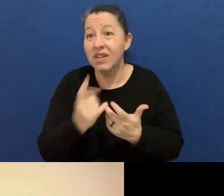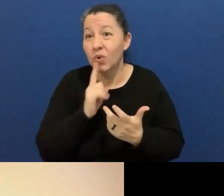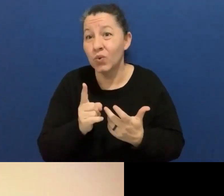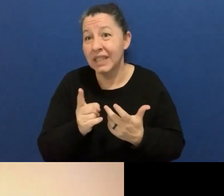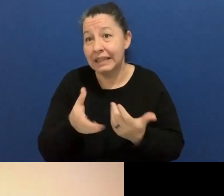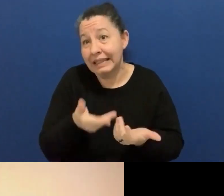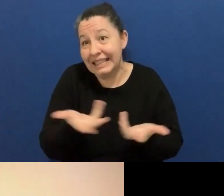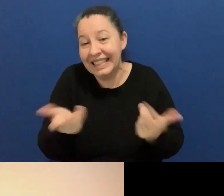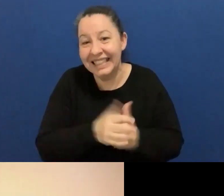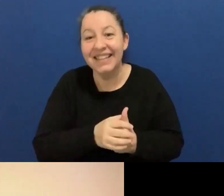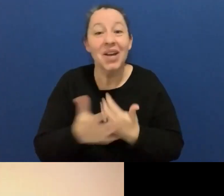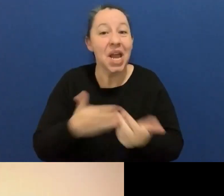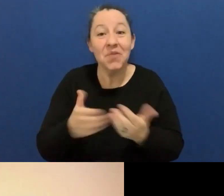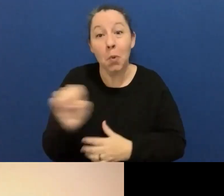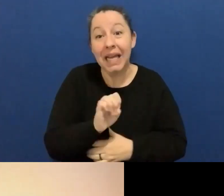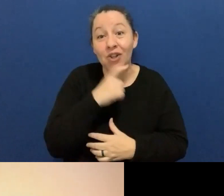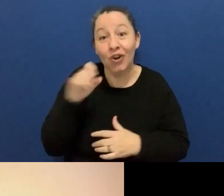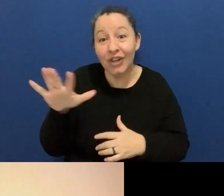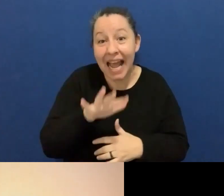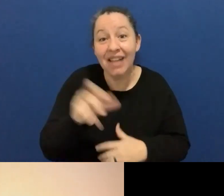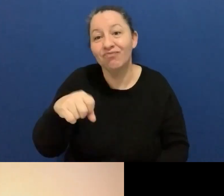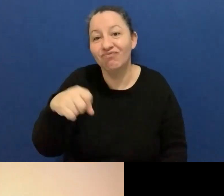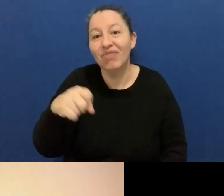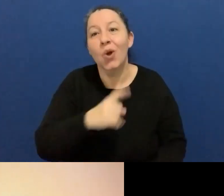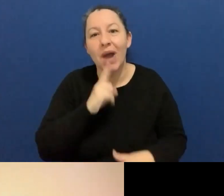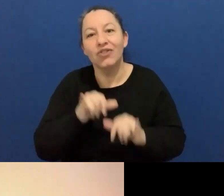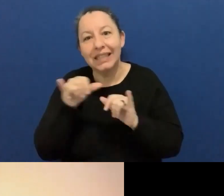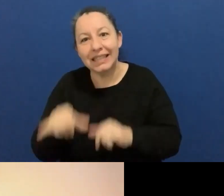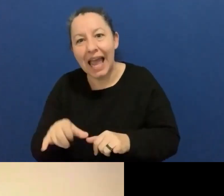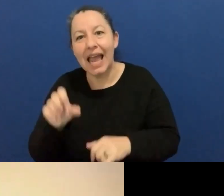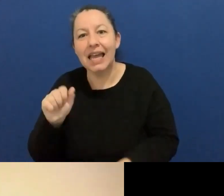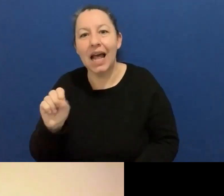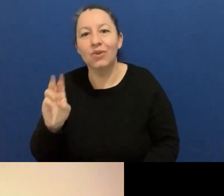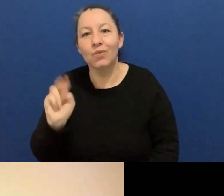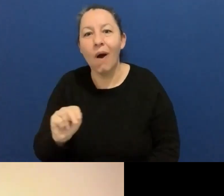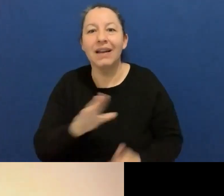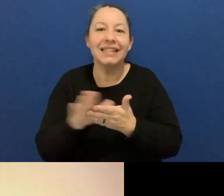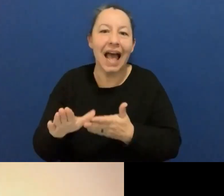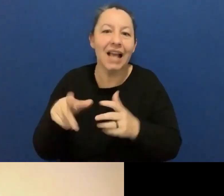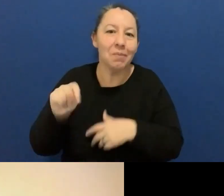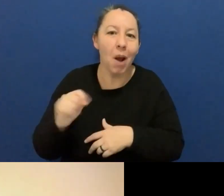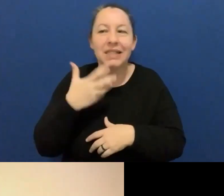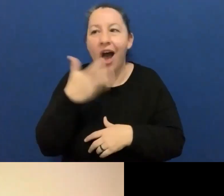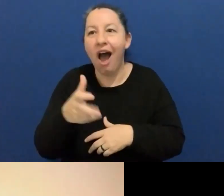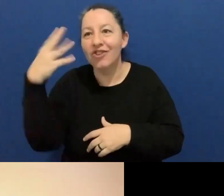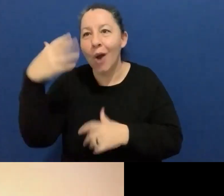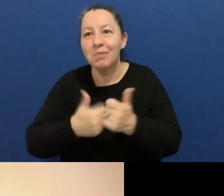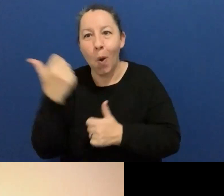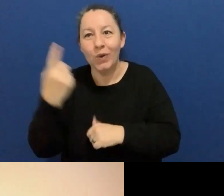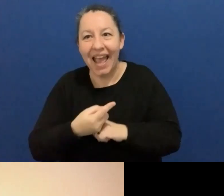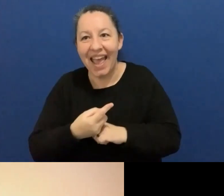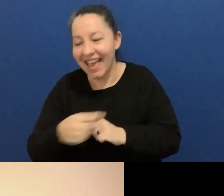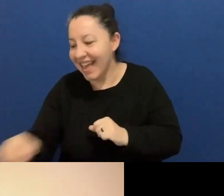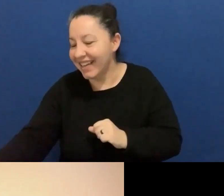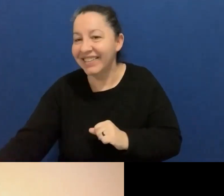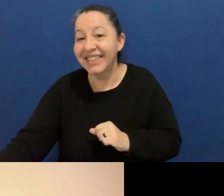are out in the Eastern Desert, we actually stay in Aswan in nice apartments and, you know, have hot showers most days. And so it's all